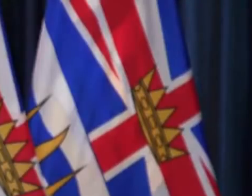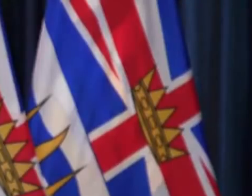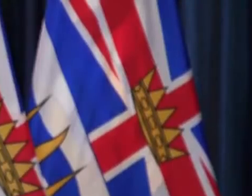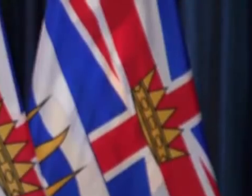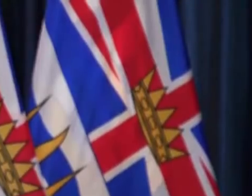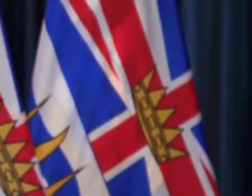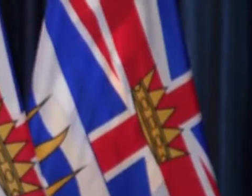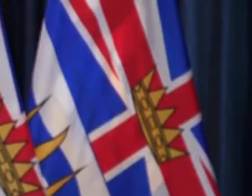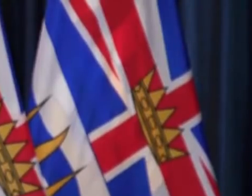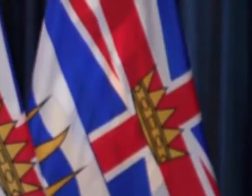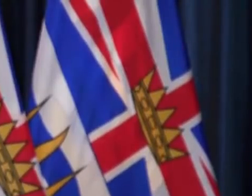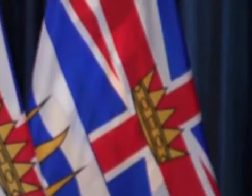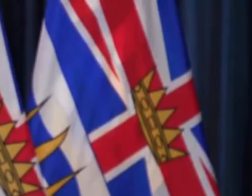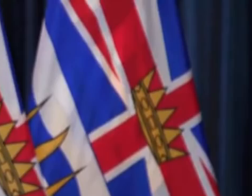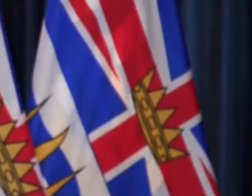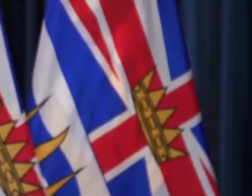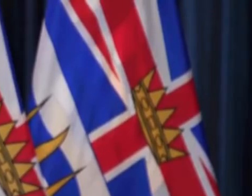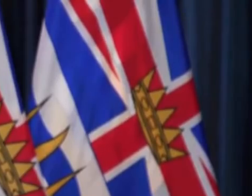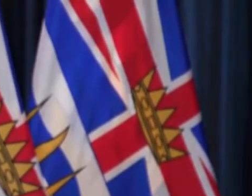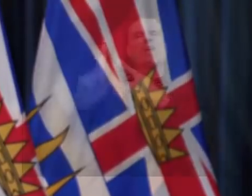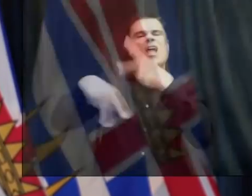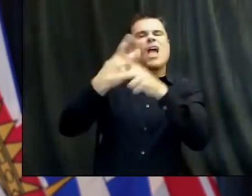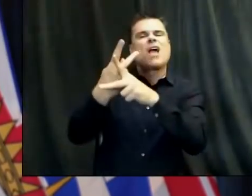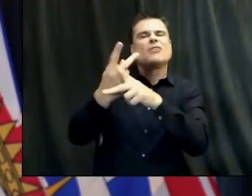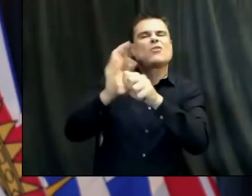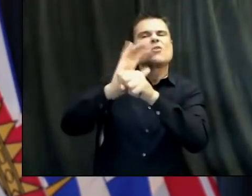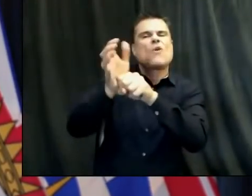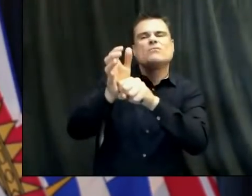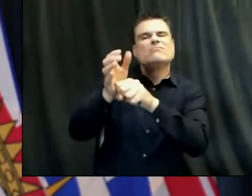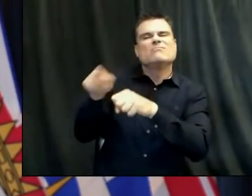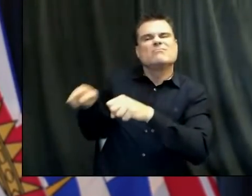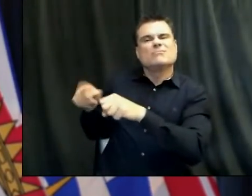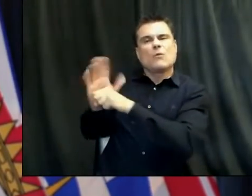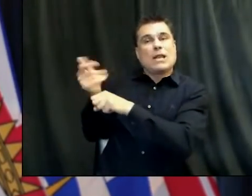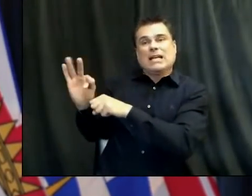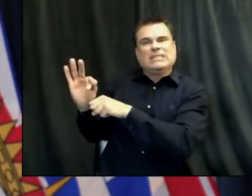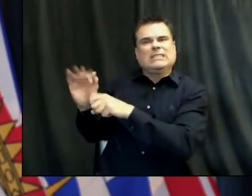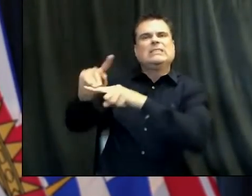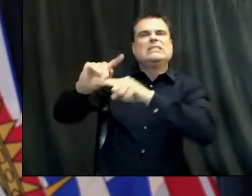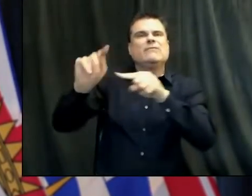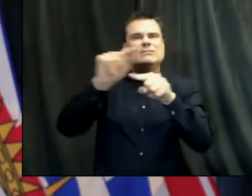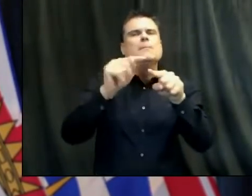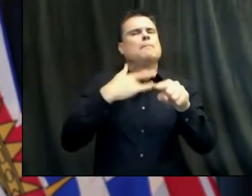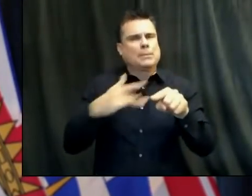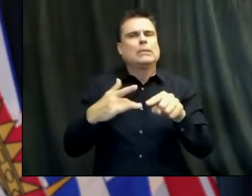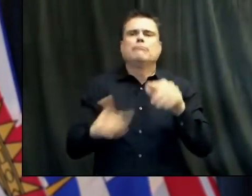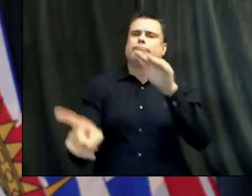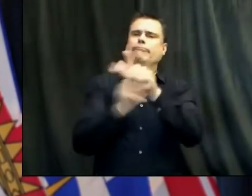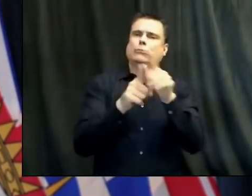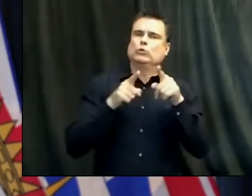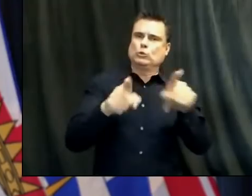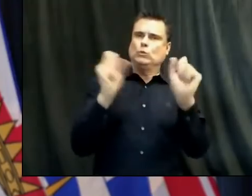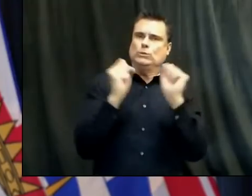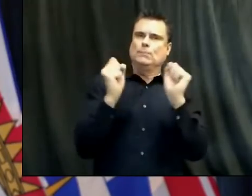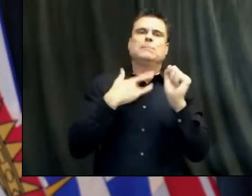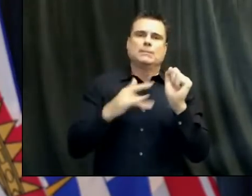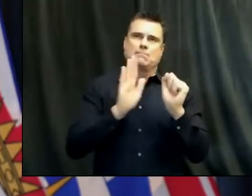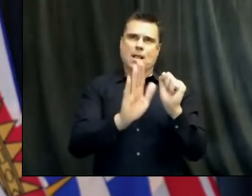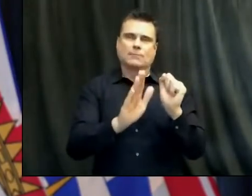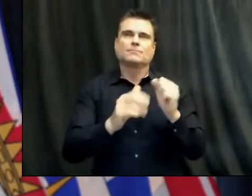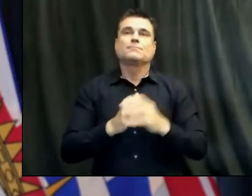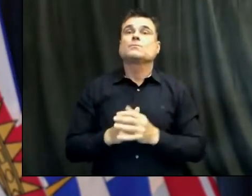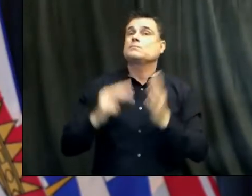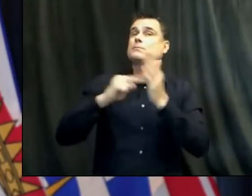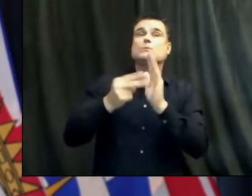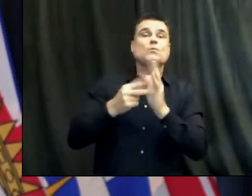between people. We see that with influenza. For some reason, influenza disappears in our summer and reappears usually around this time of